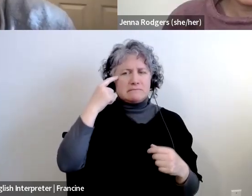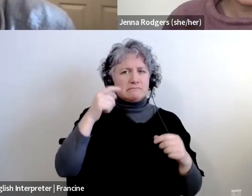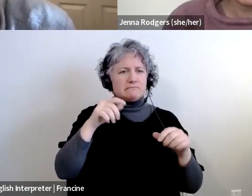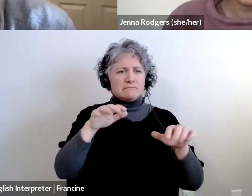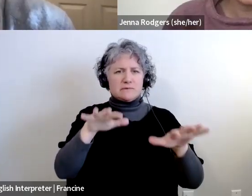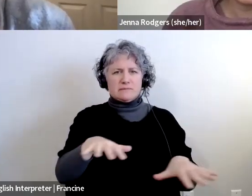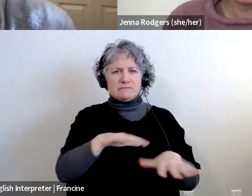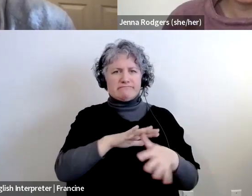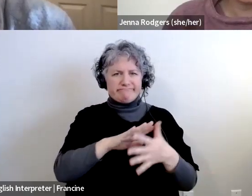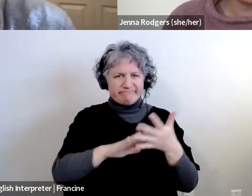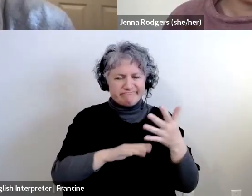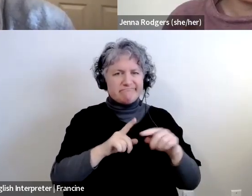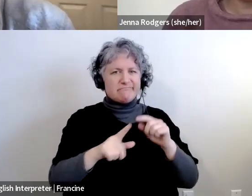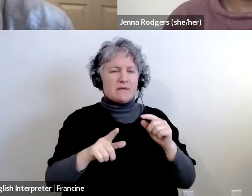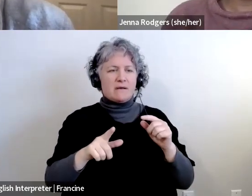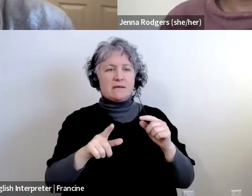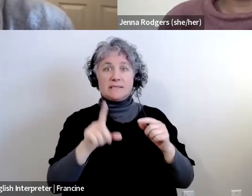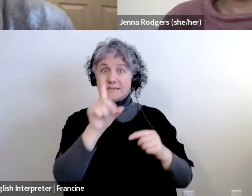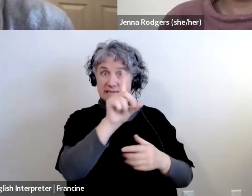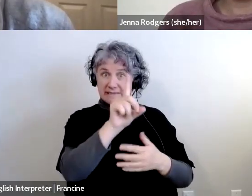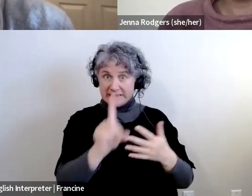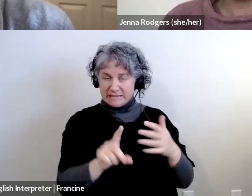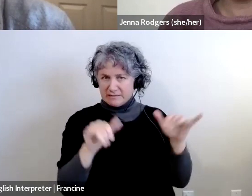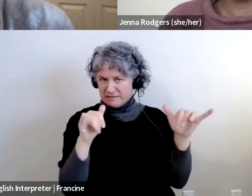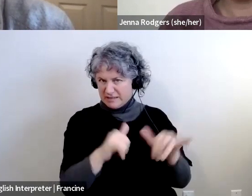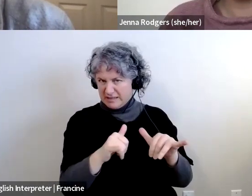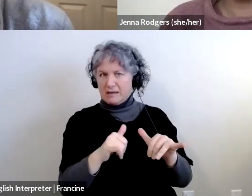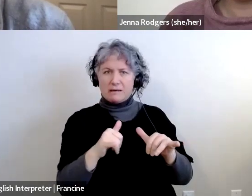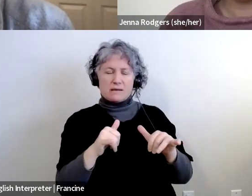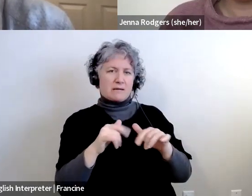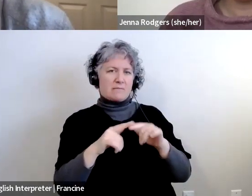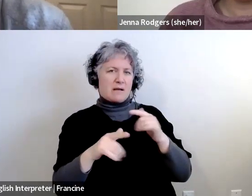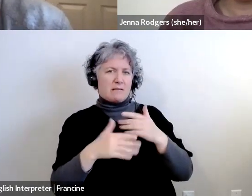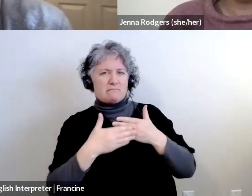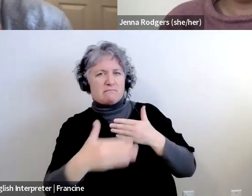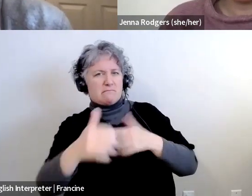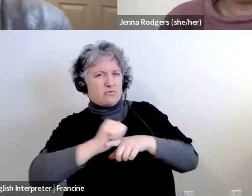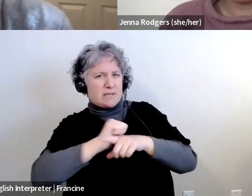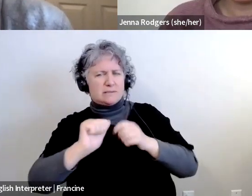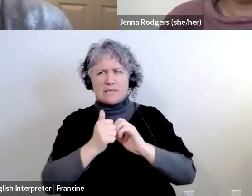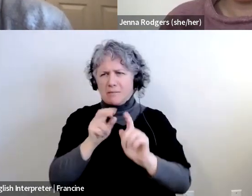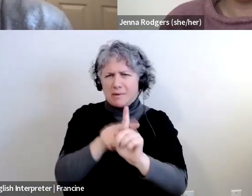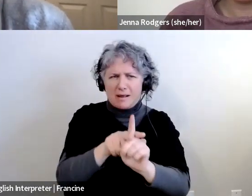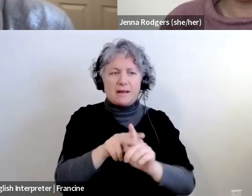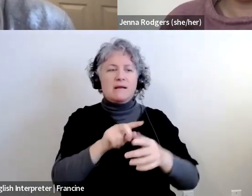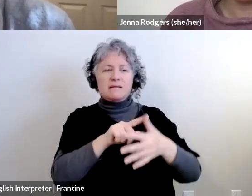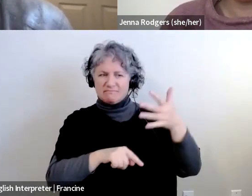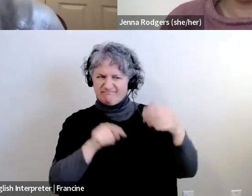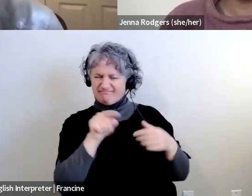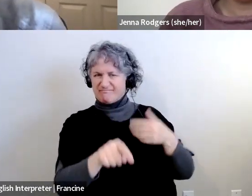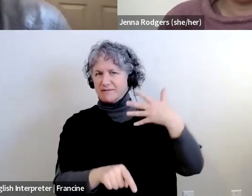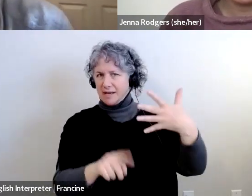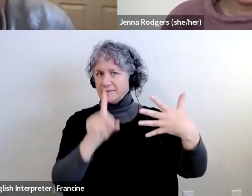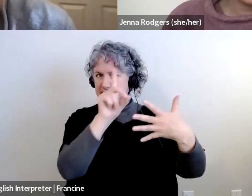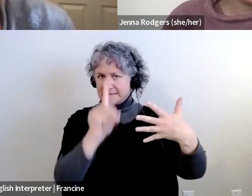the Ds, but we're not going to move on from them. The rest of our sort of practice and application is going to be applying these. So